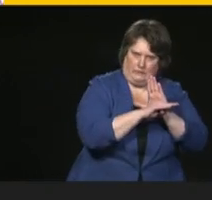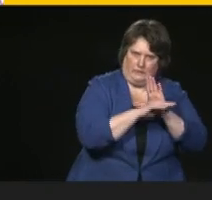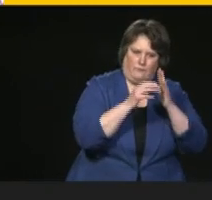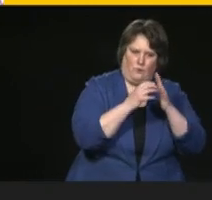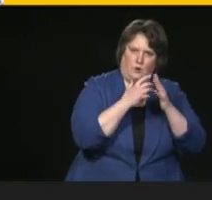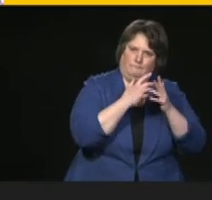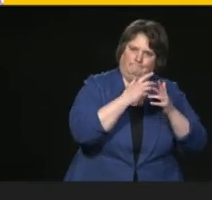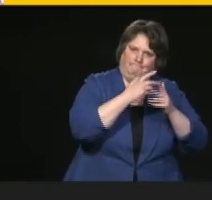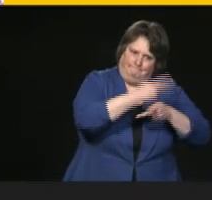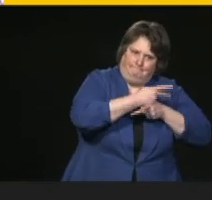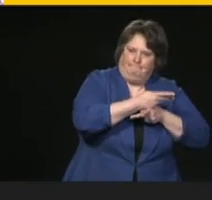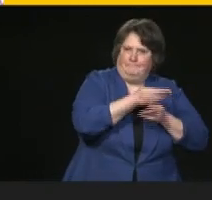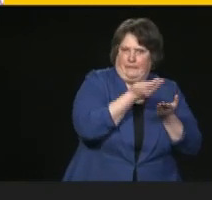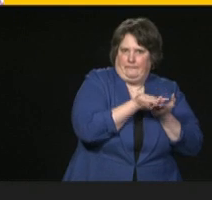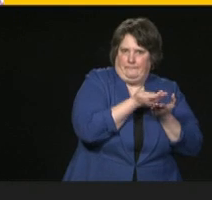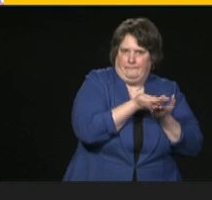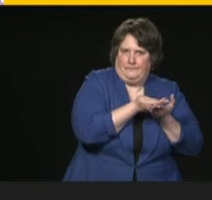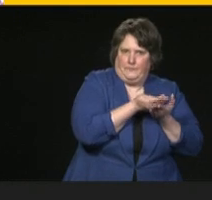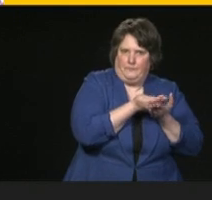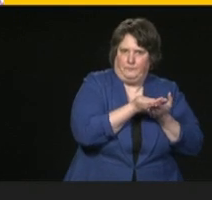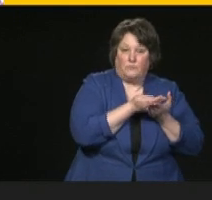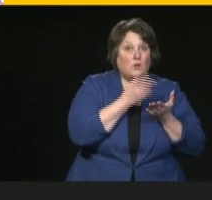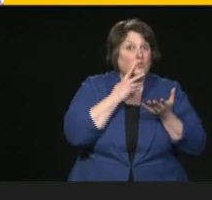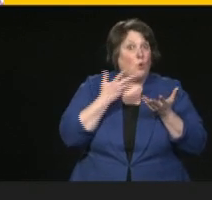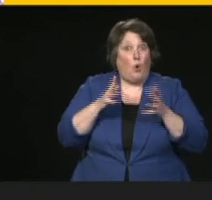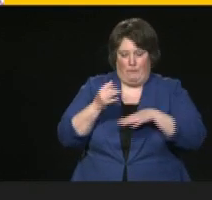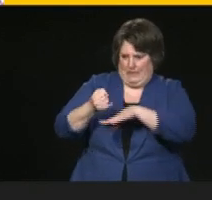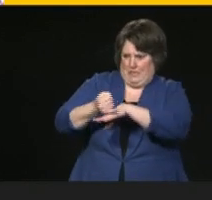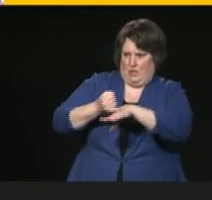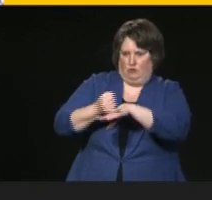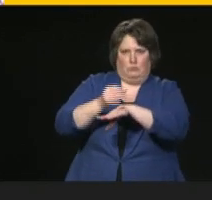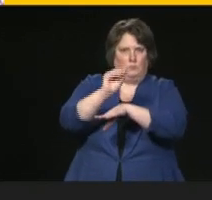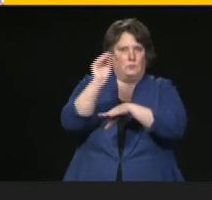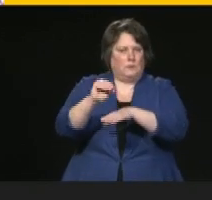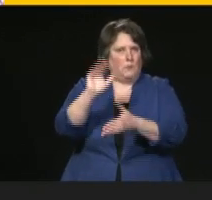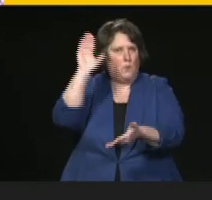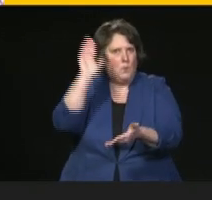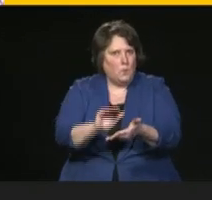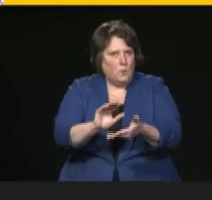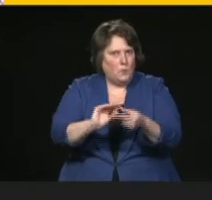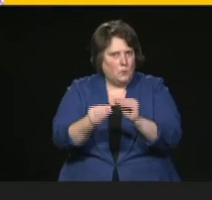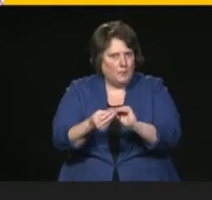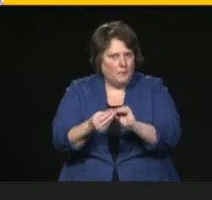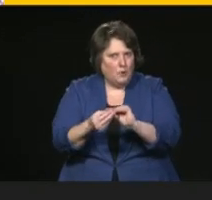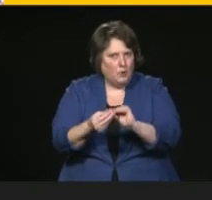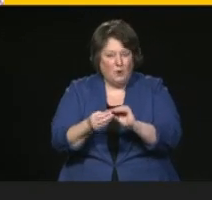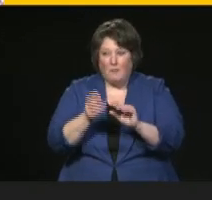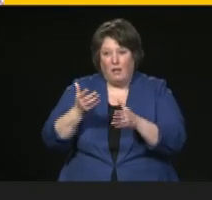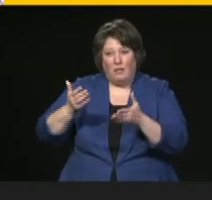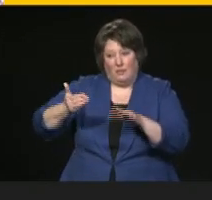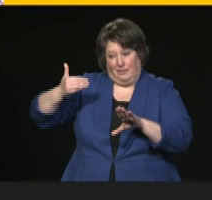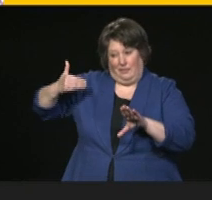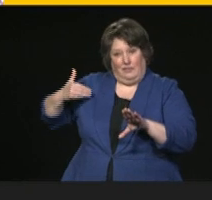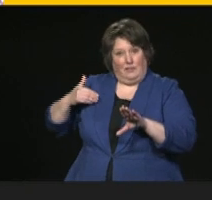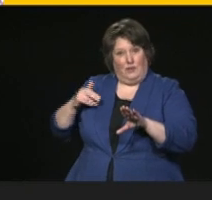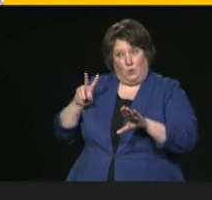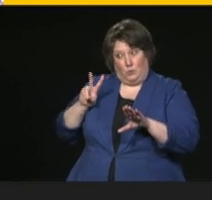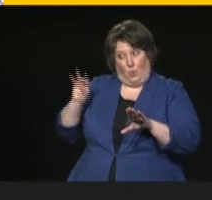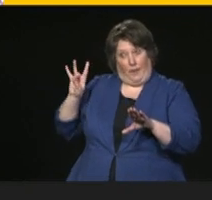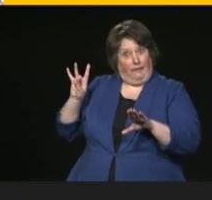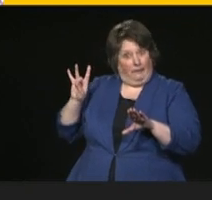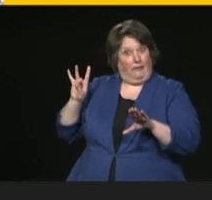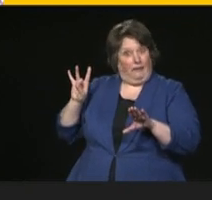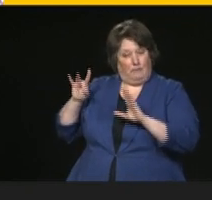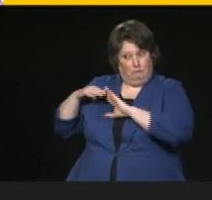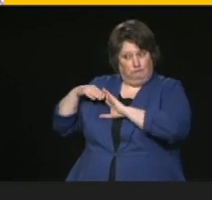low, but because of the nature of the shock that we face. Now, monetary policy is not going to have its usual